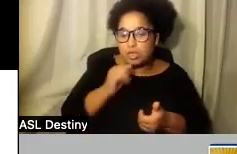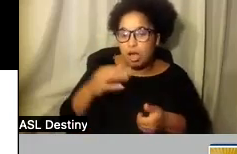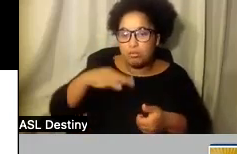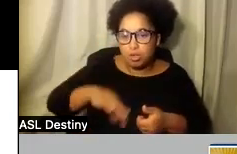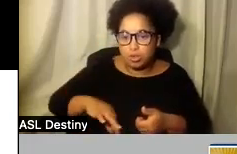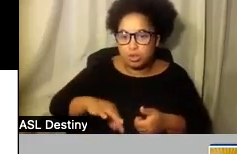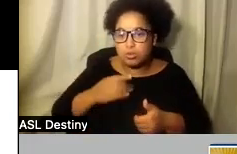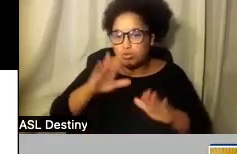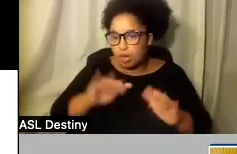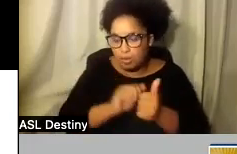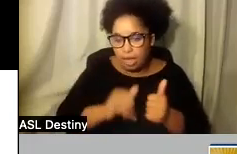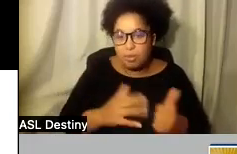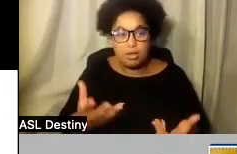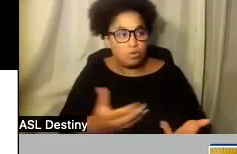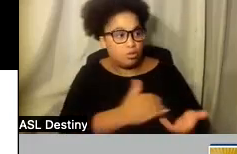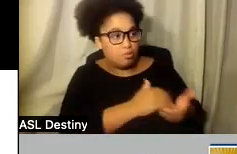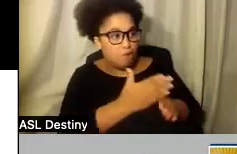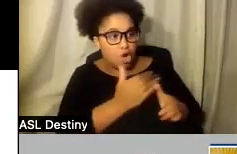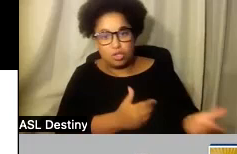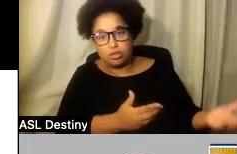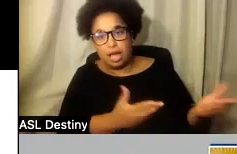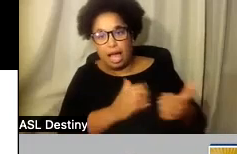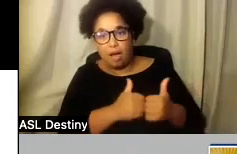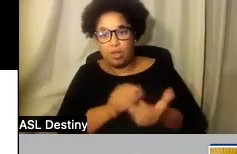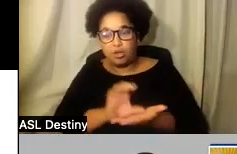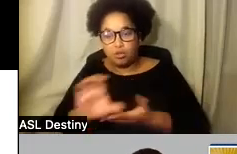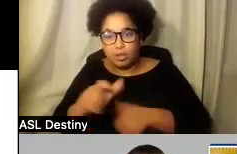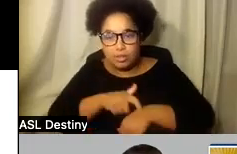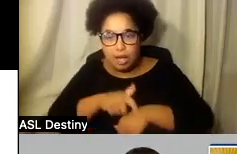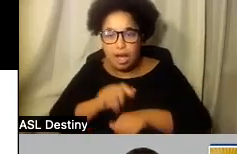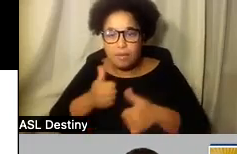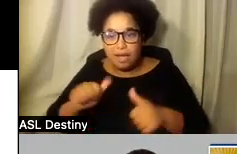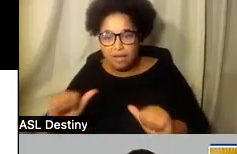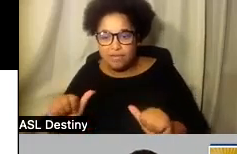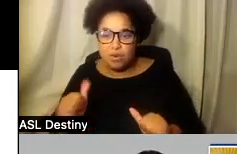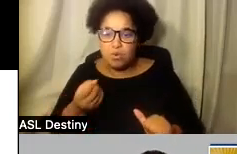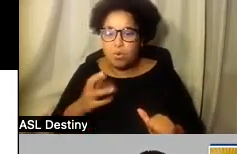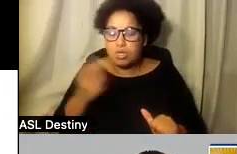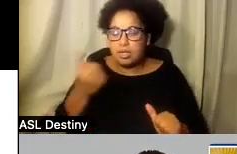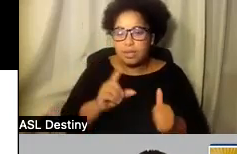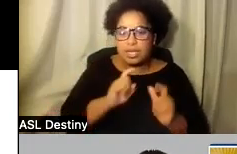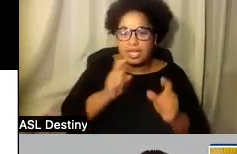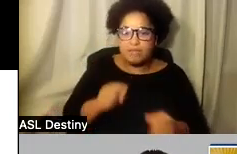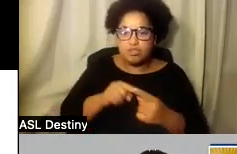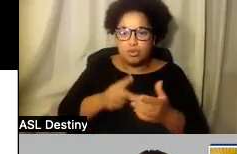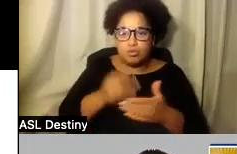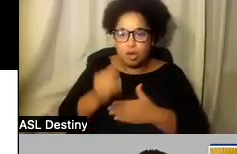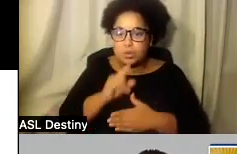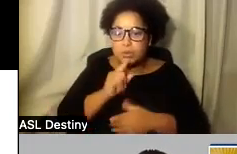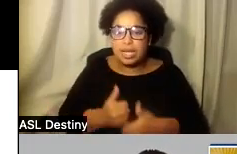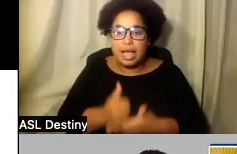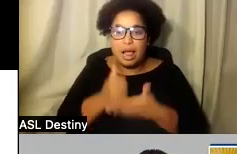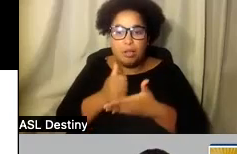partnerships, bringing the partners in and showing how they would contribute their time and their efforts, or maybe there's something they would contribute to your projects, helps build